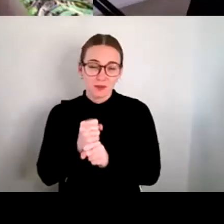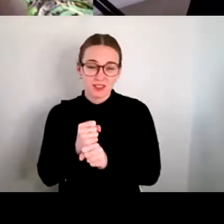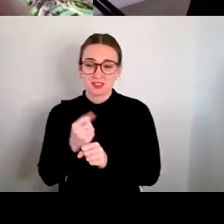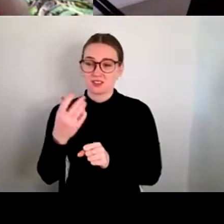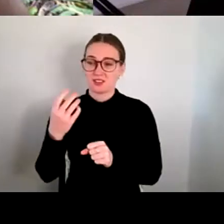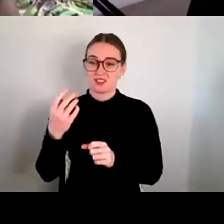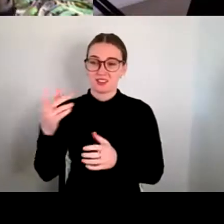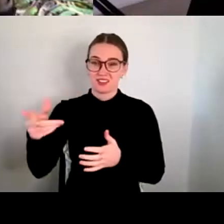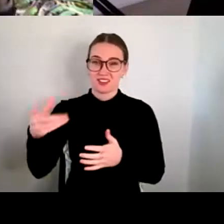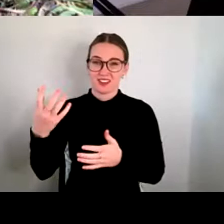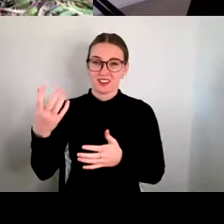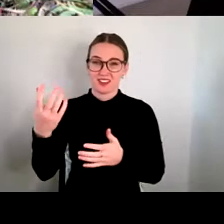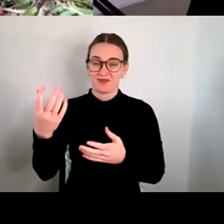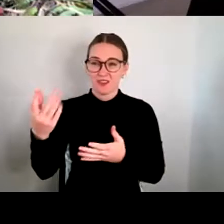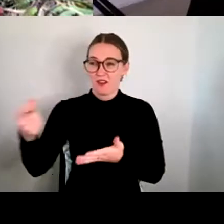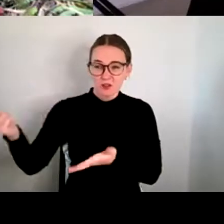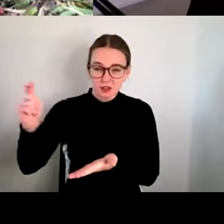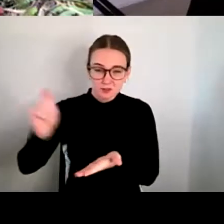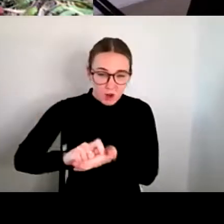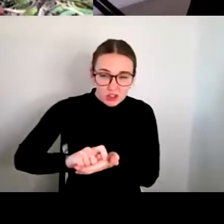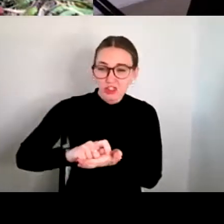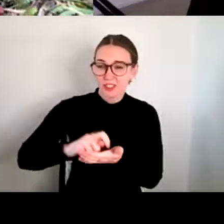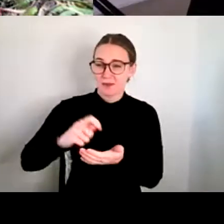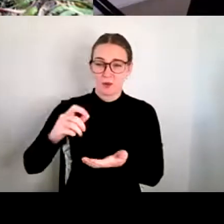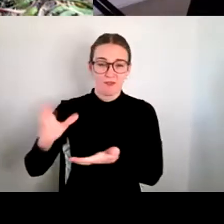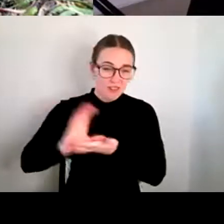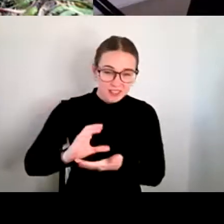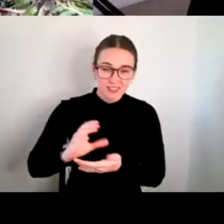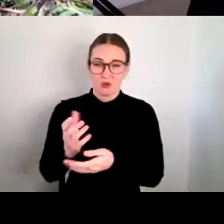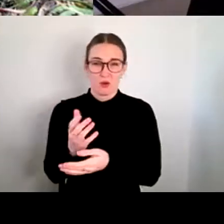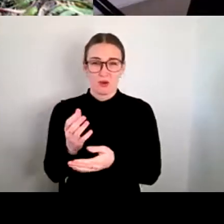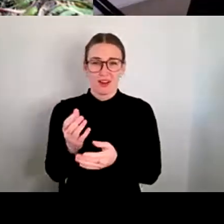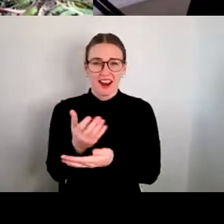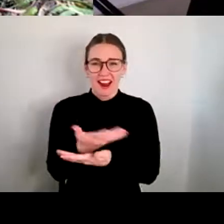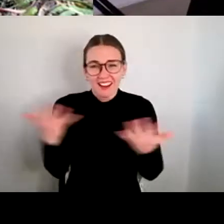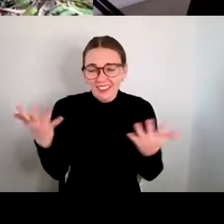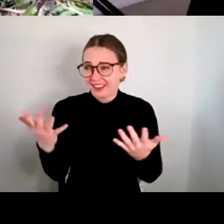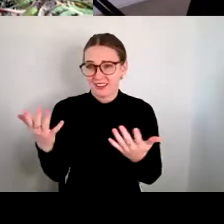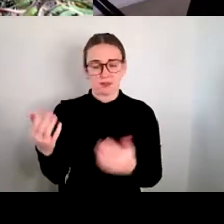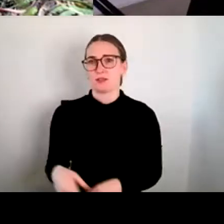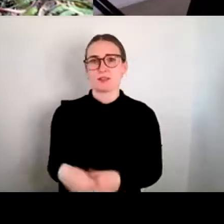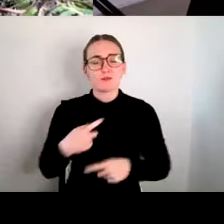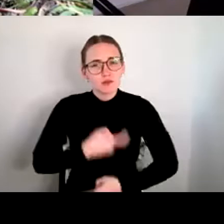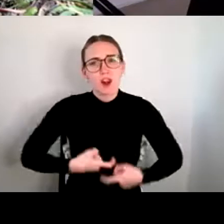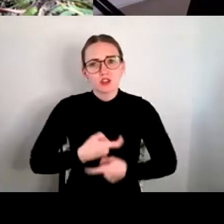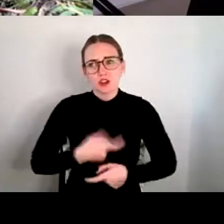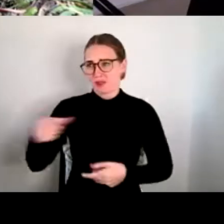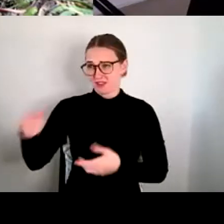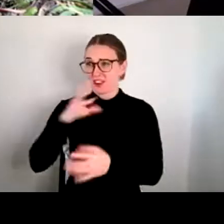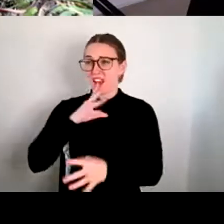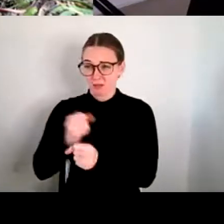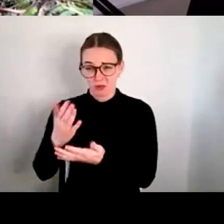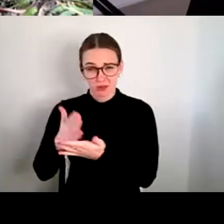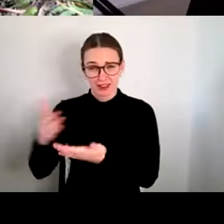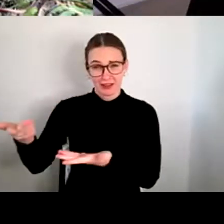has been incredibly frustrating. You get this much money to do this many things.